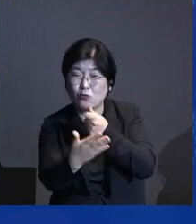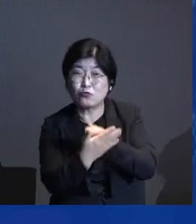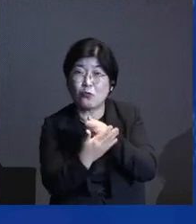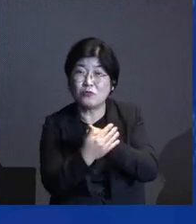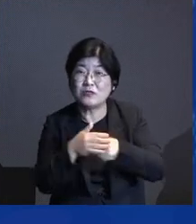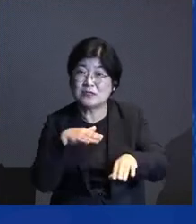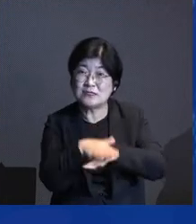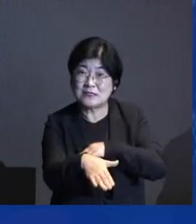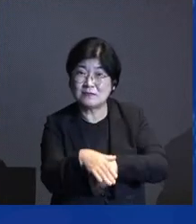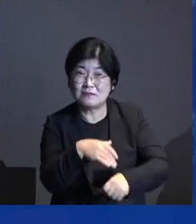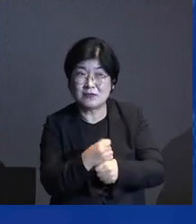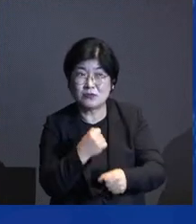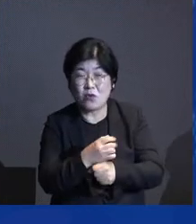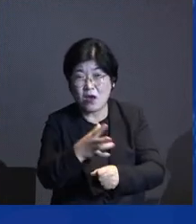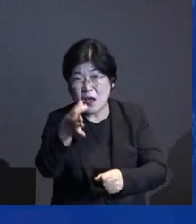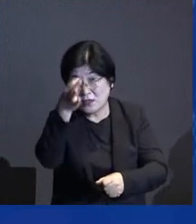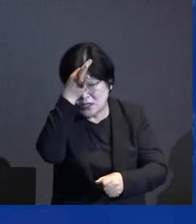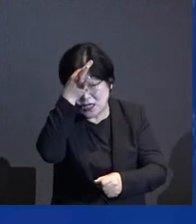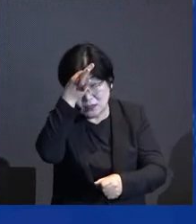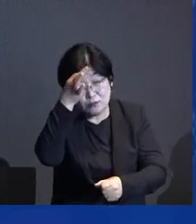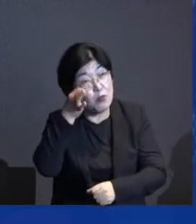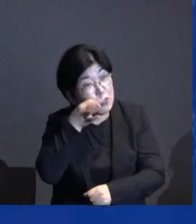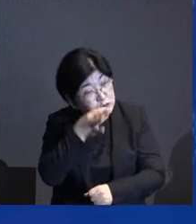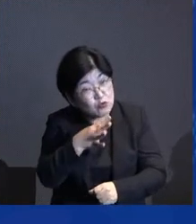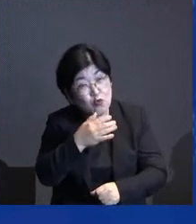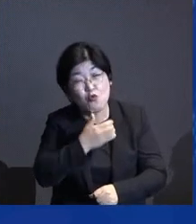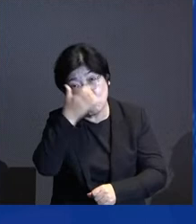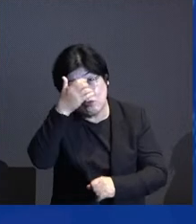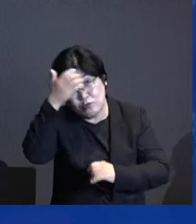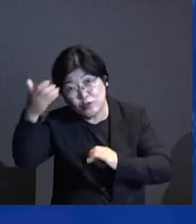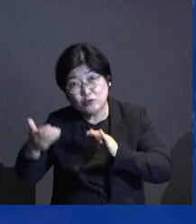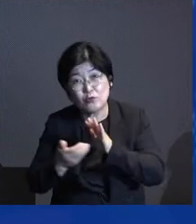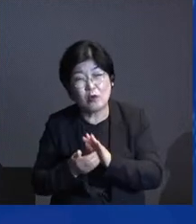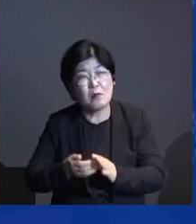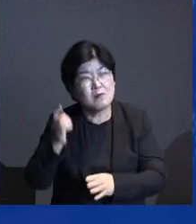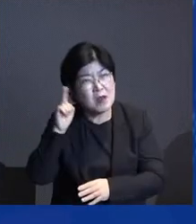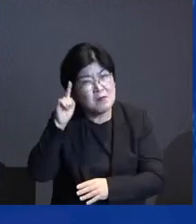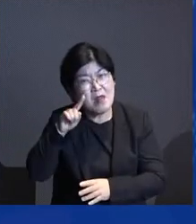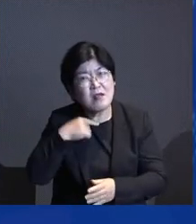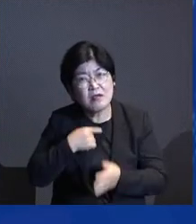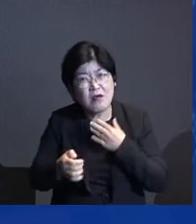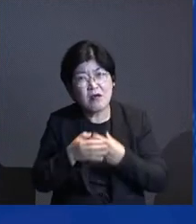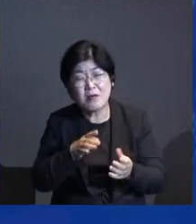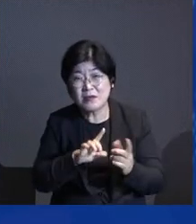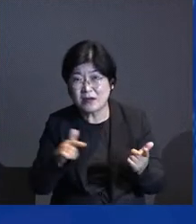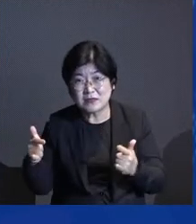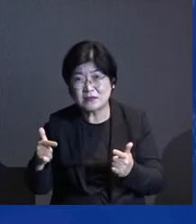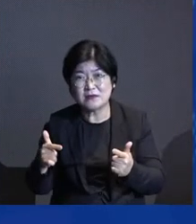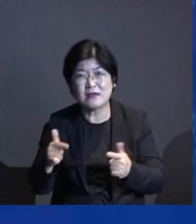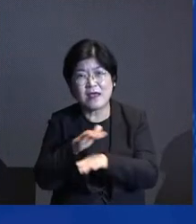everyday life, and finding ways to actively contribute to their communities.